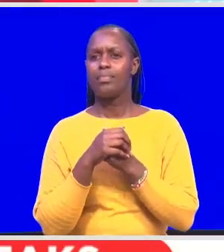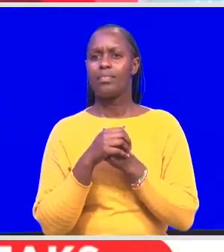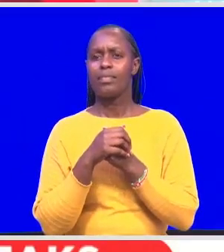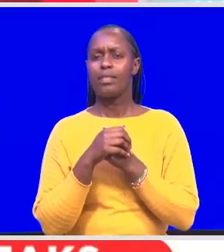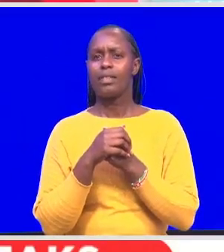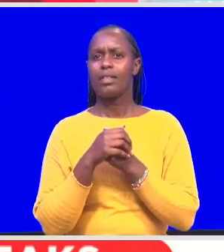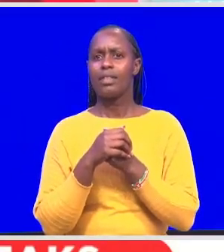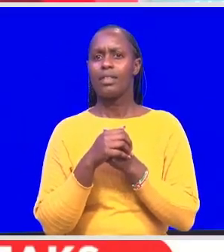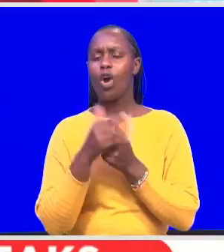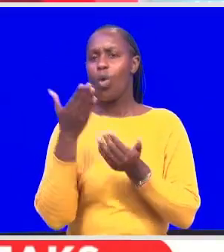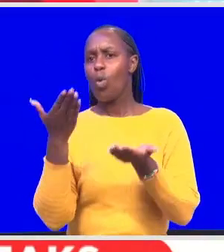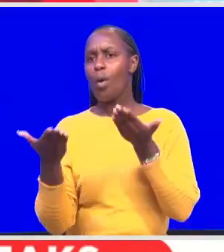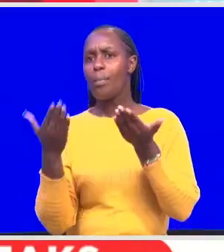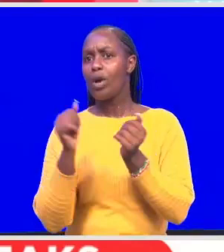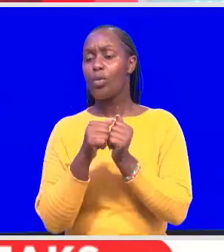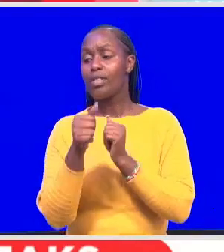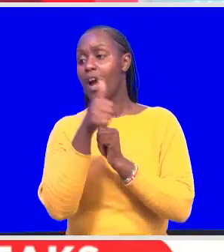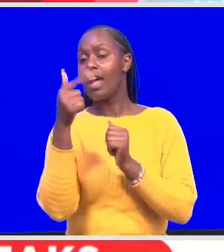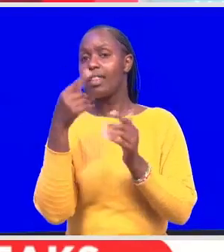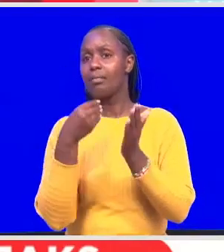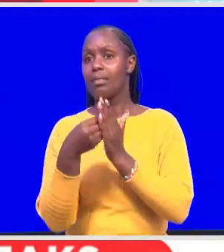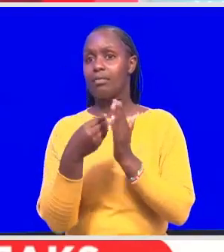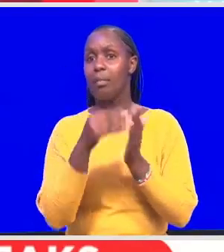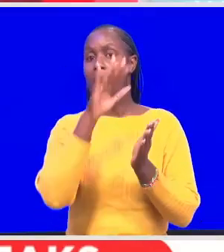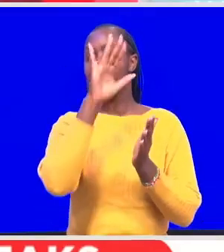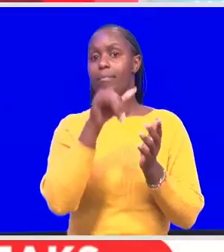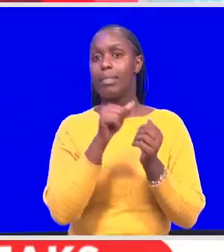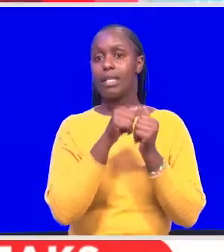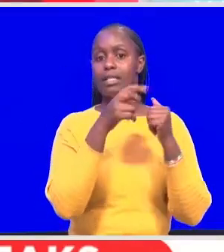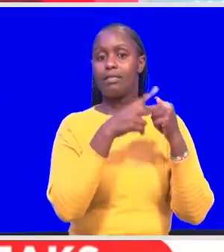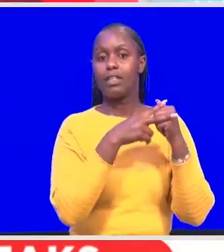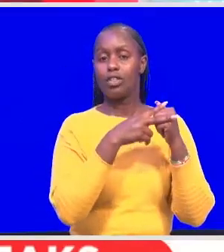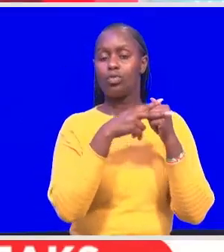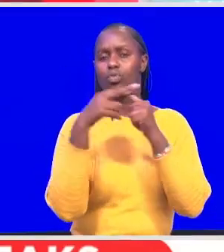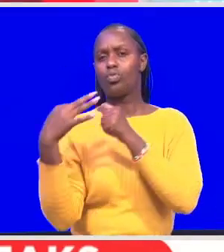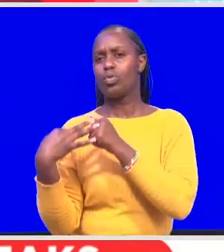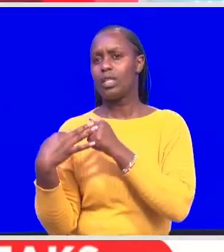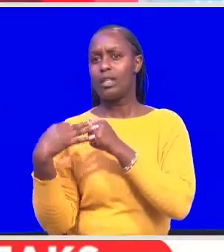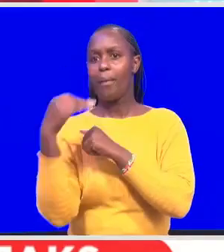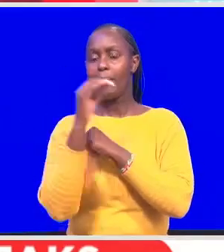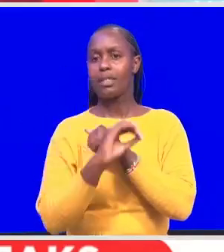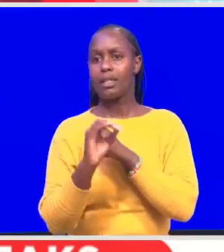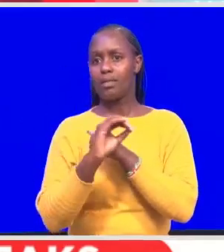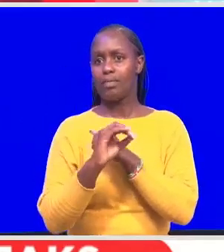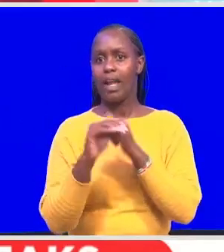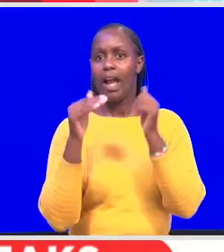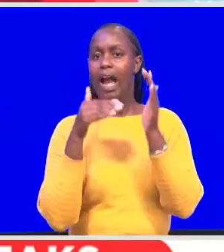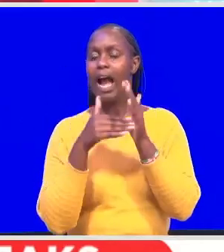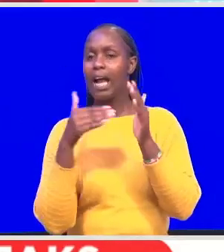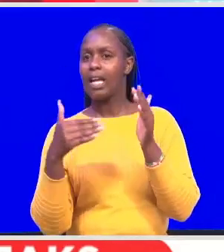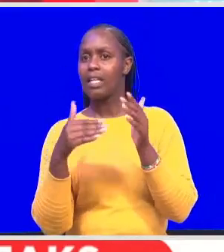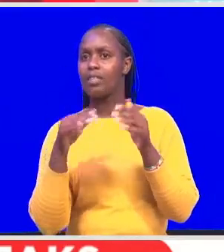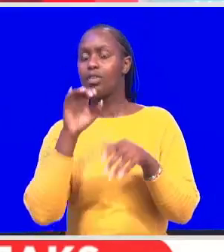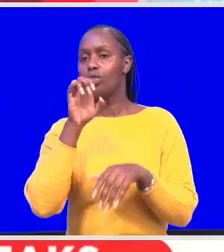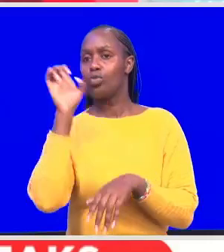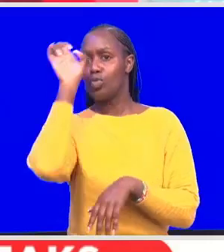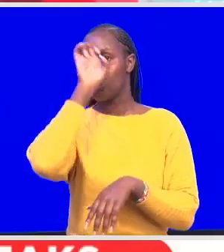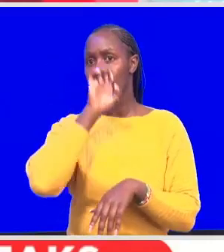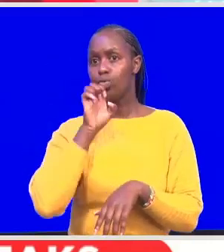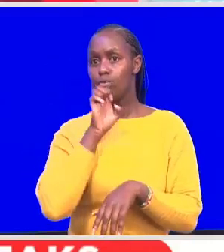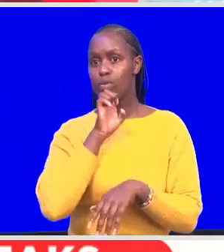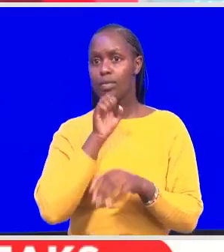regional currencies by 17 to 18%. Mm-hmm. Against the euro by 15 to 16%. Right.